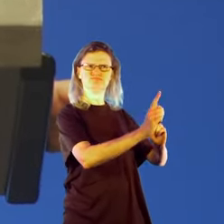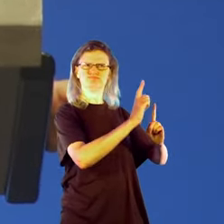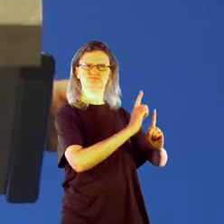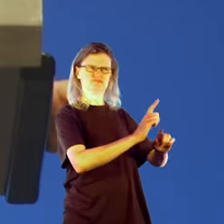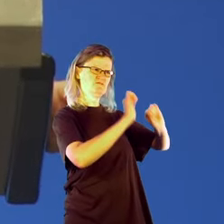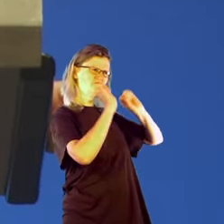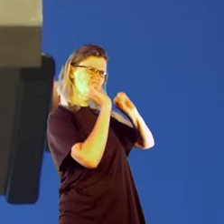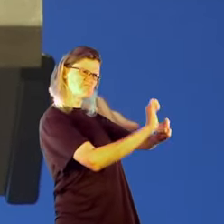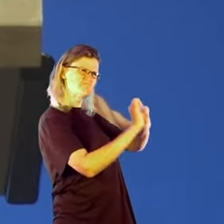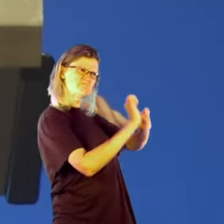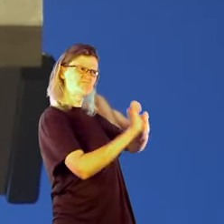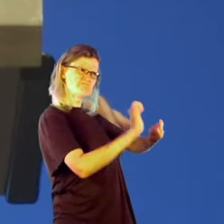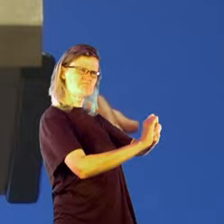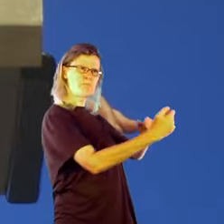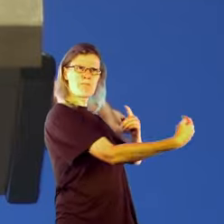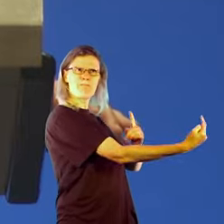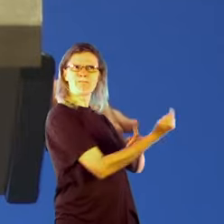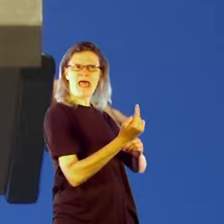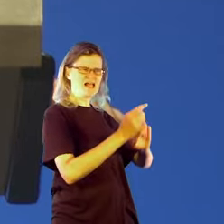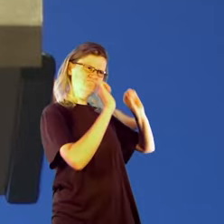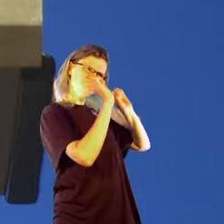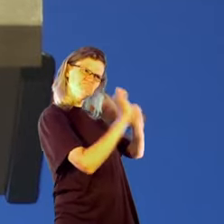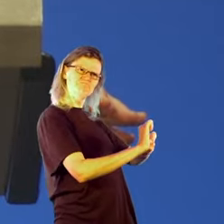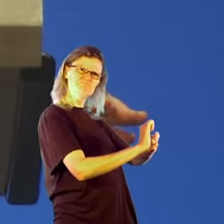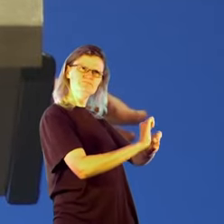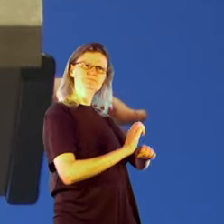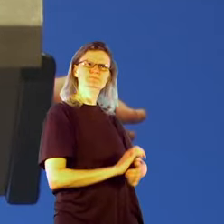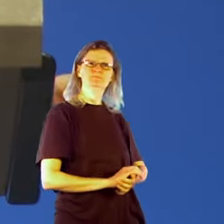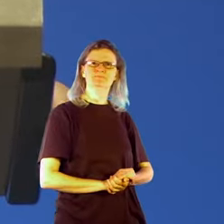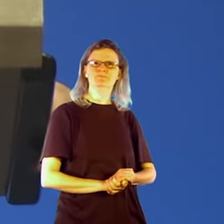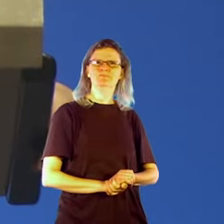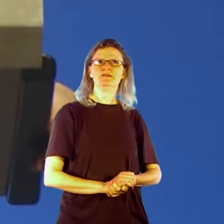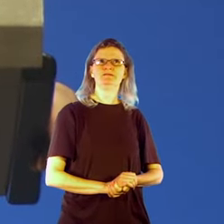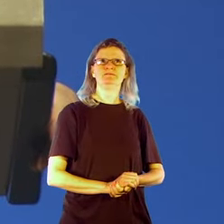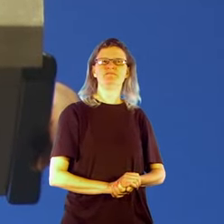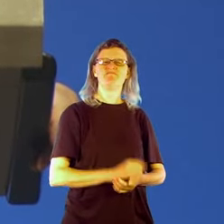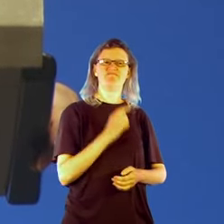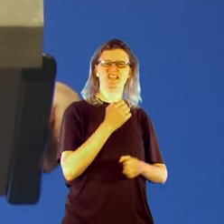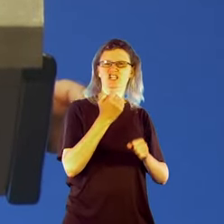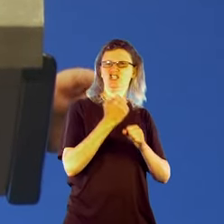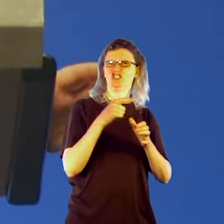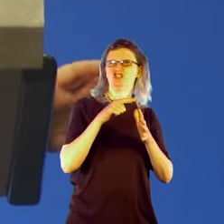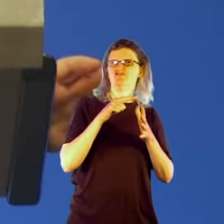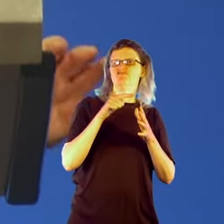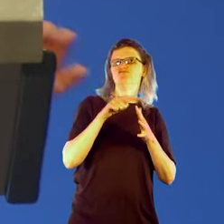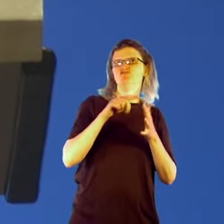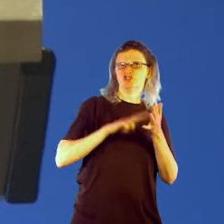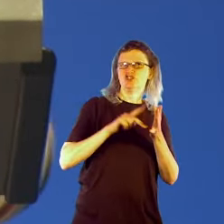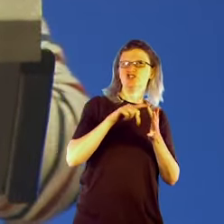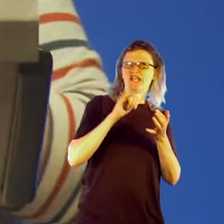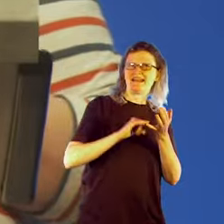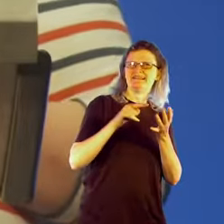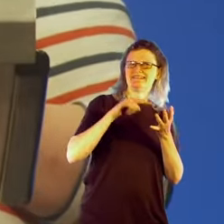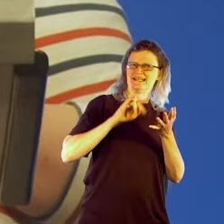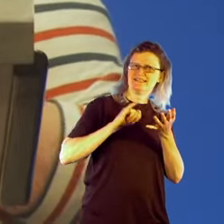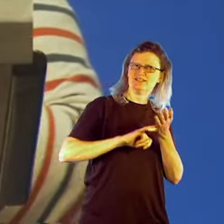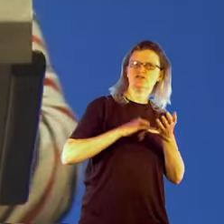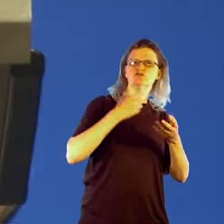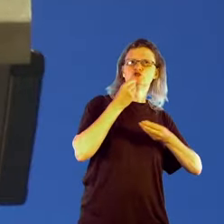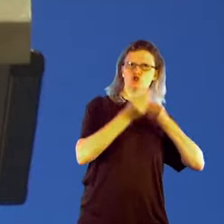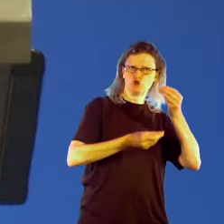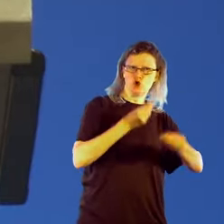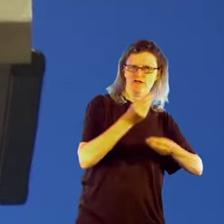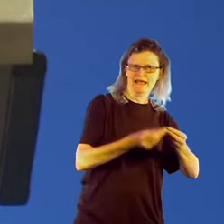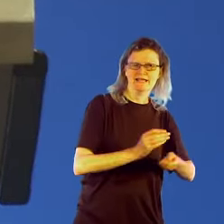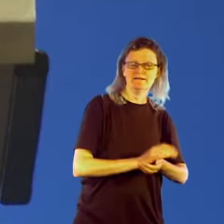to guard the way to the tree of life. Back in Genesis 3, 22 to 24. The Garden of Eden is not only